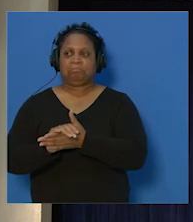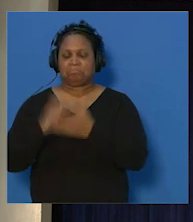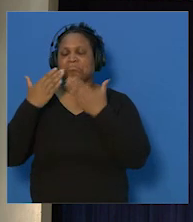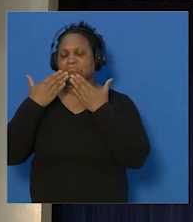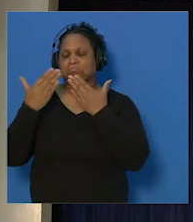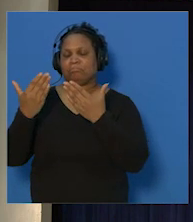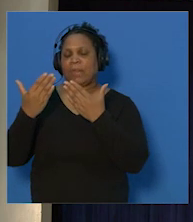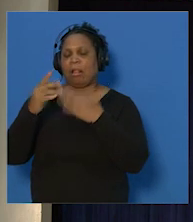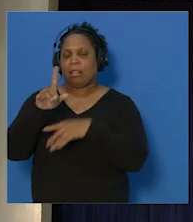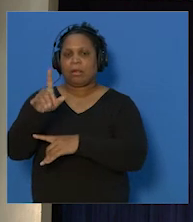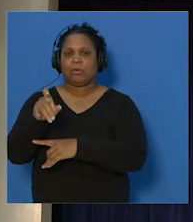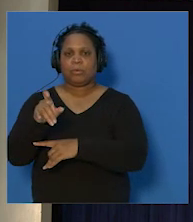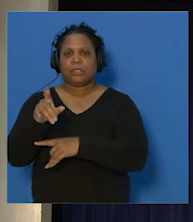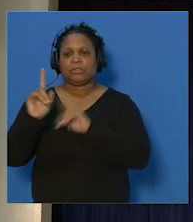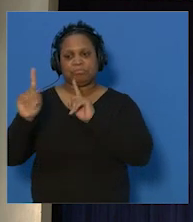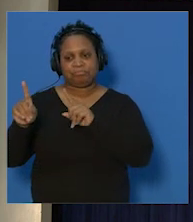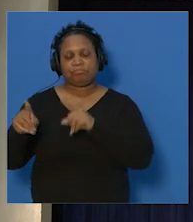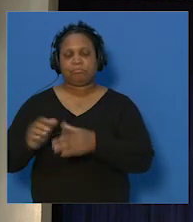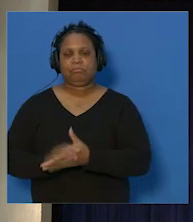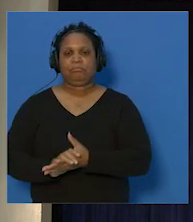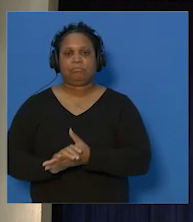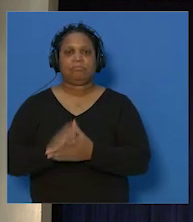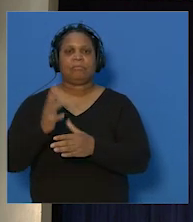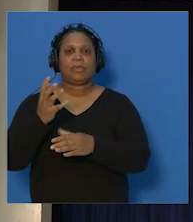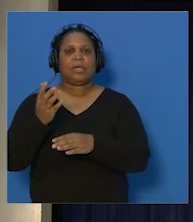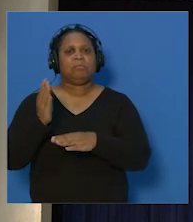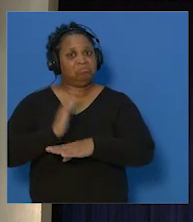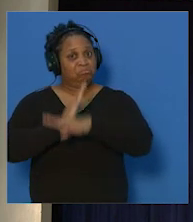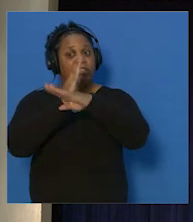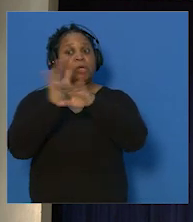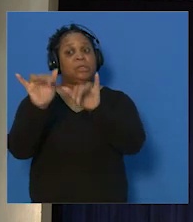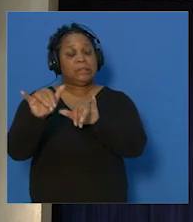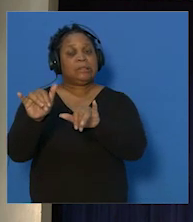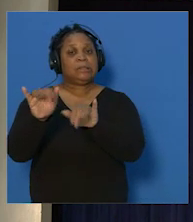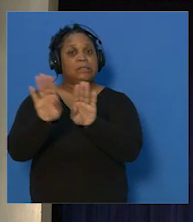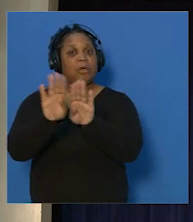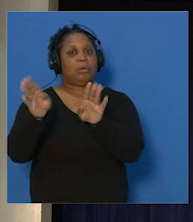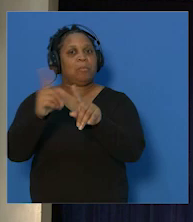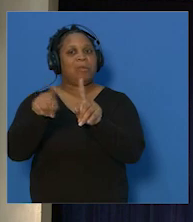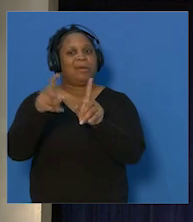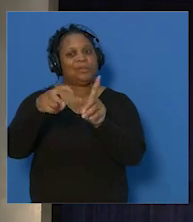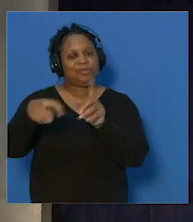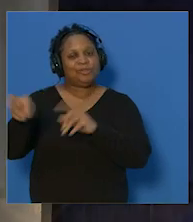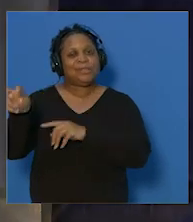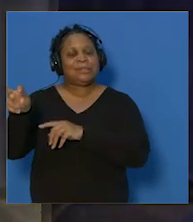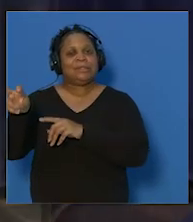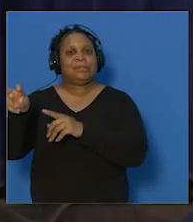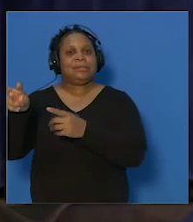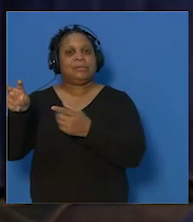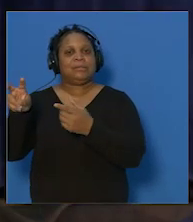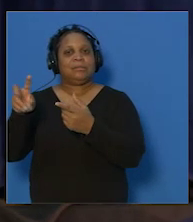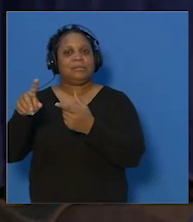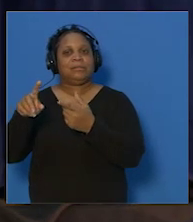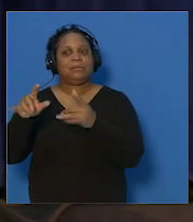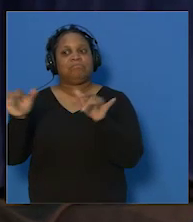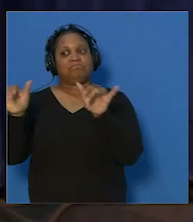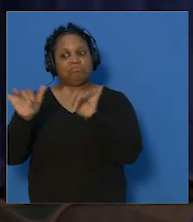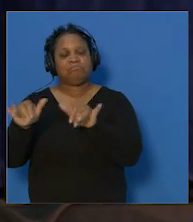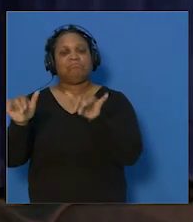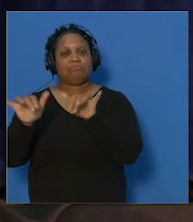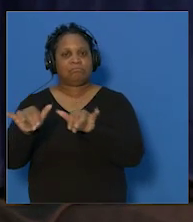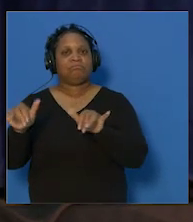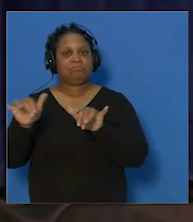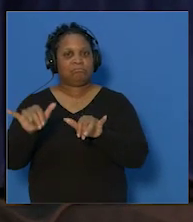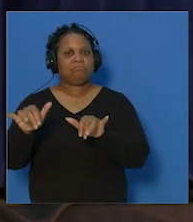question. The shelter will remain open, but it will transition to, as it is now, as